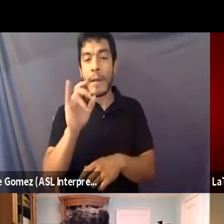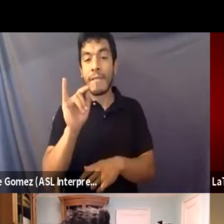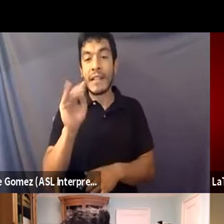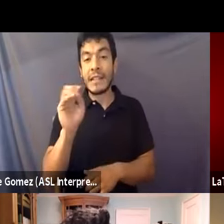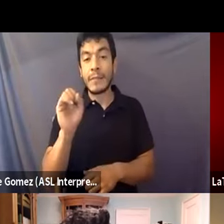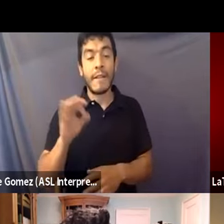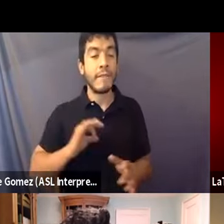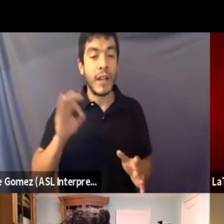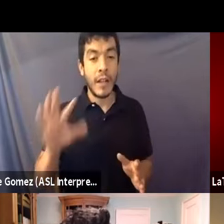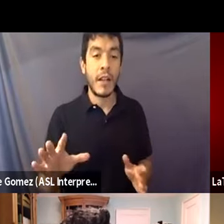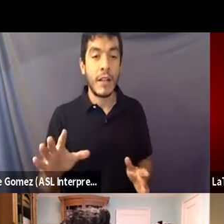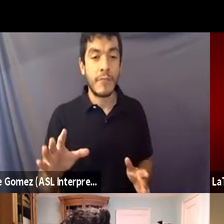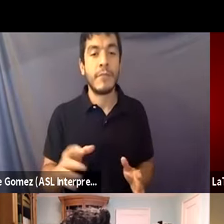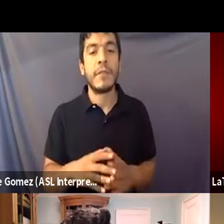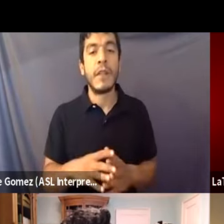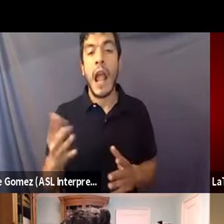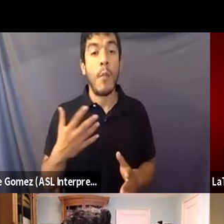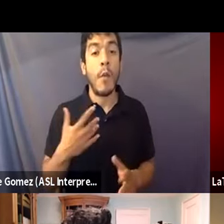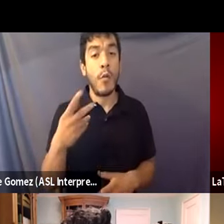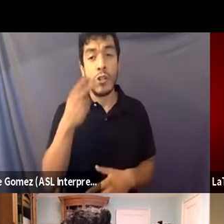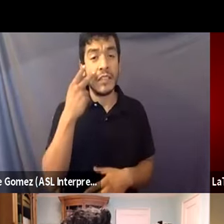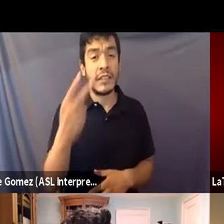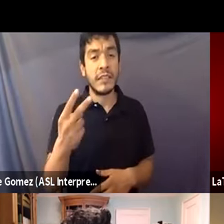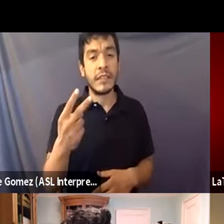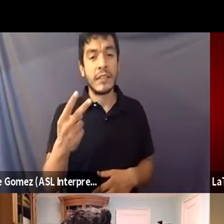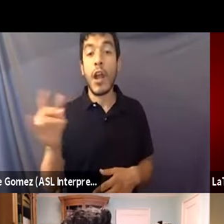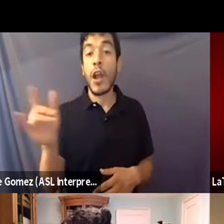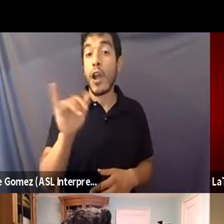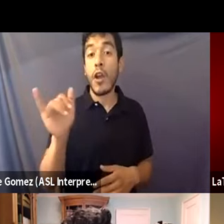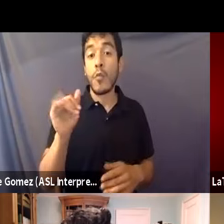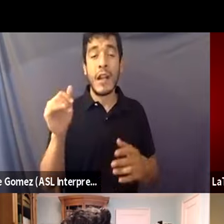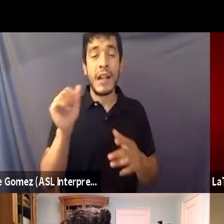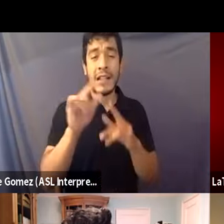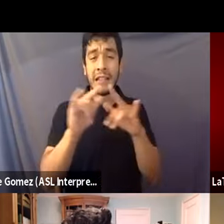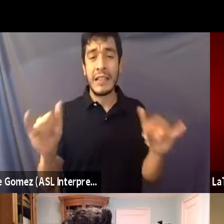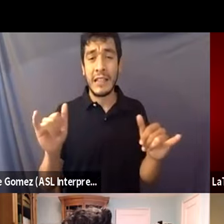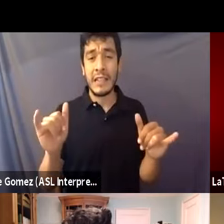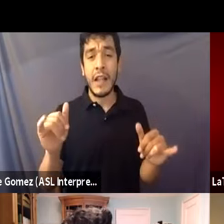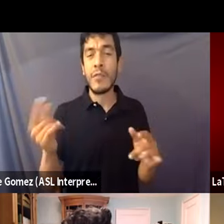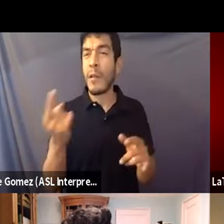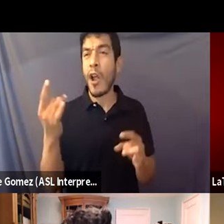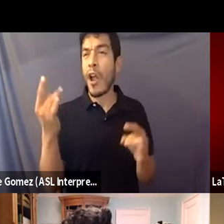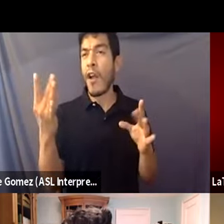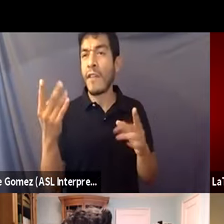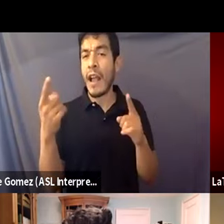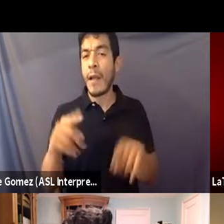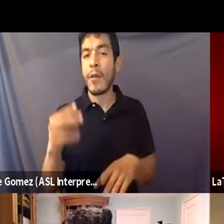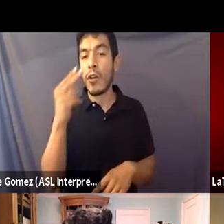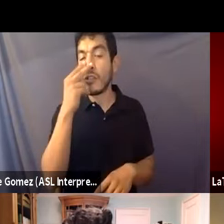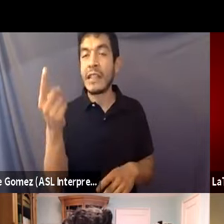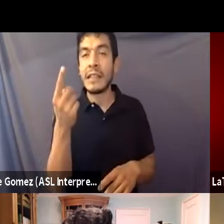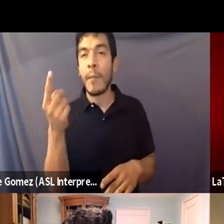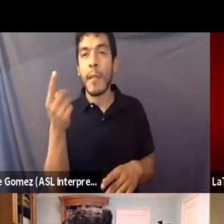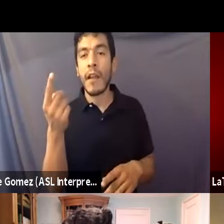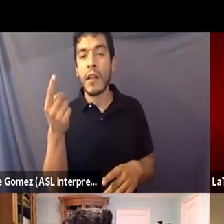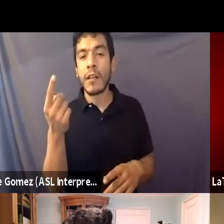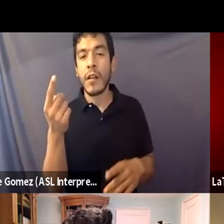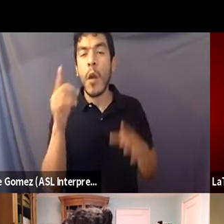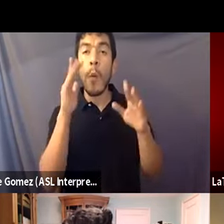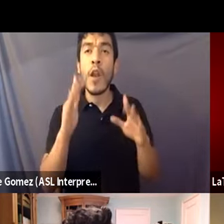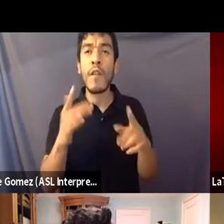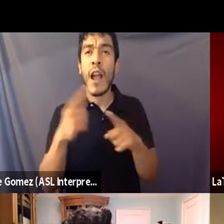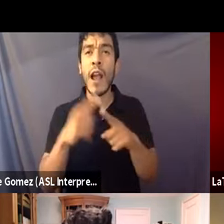I think what we're seeing is also at the same time of a horrific thing happening, you see an outpouring of support